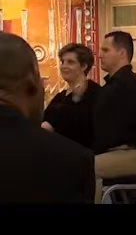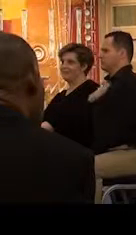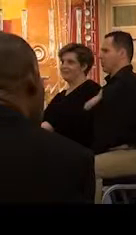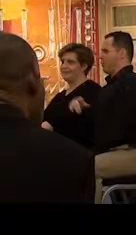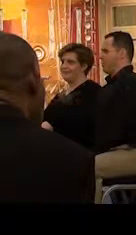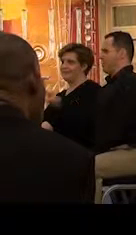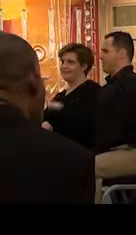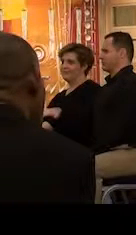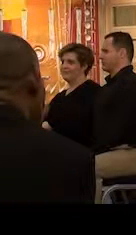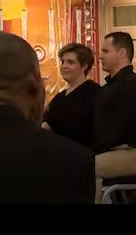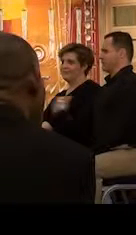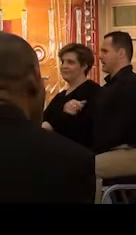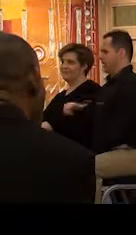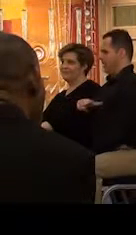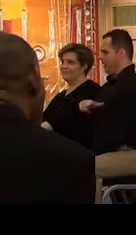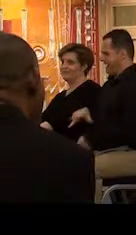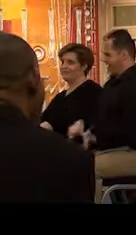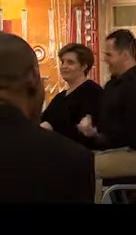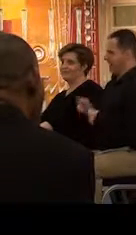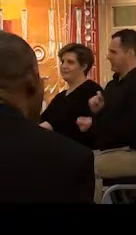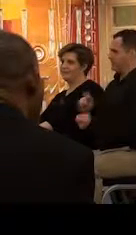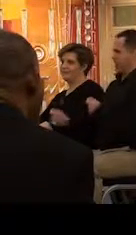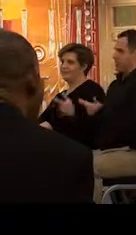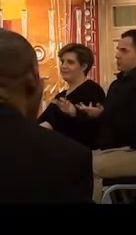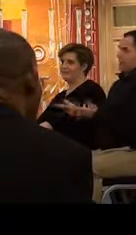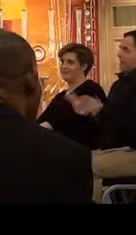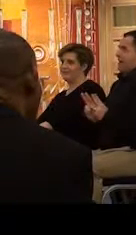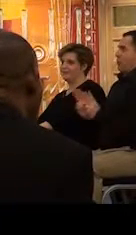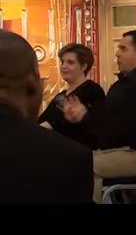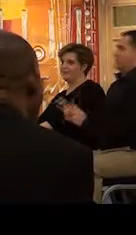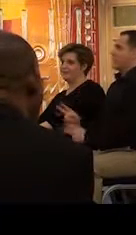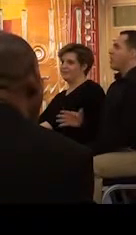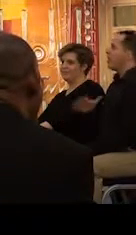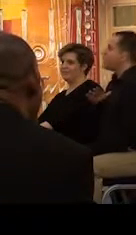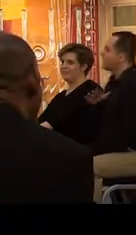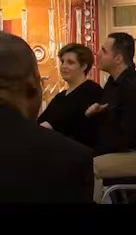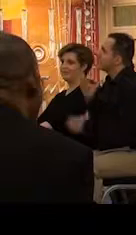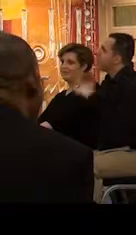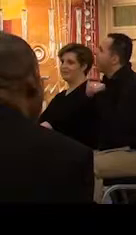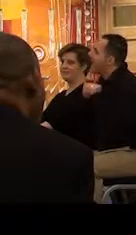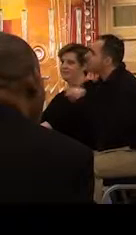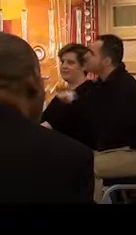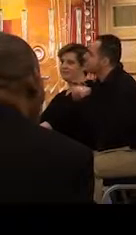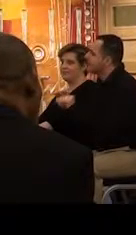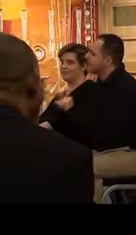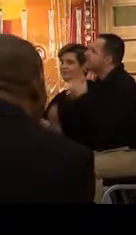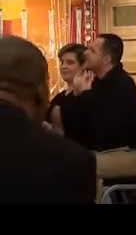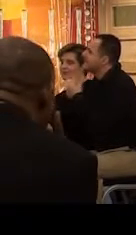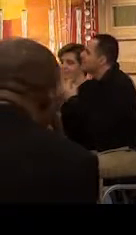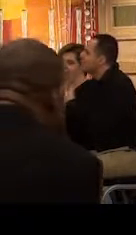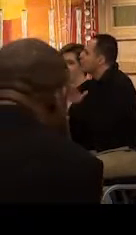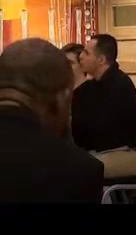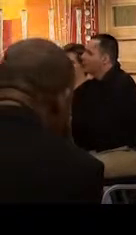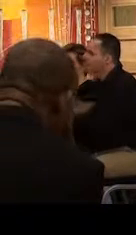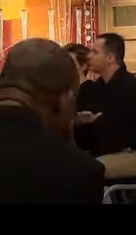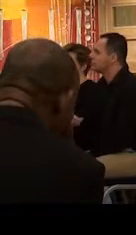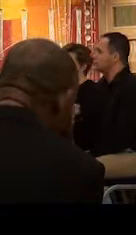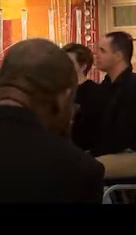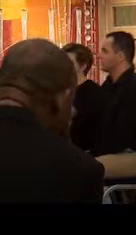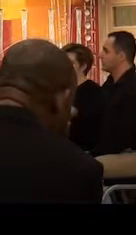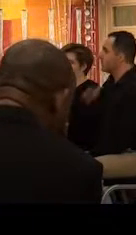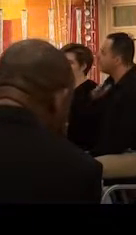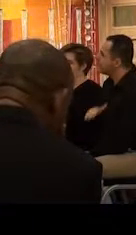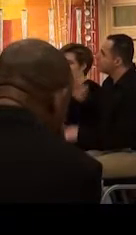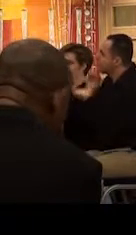be changed in the corridor, really does need nurturing. And he needs nurturing to understand it